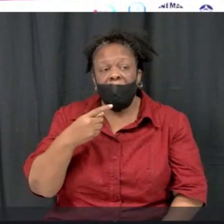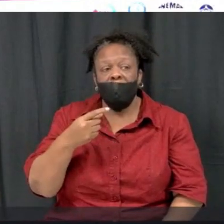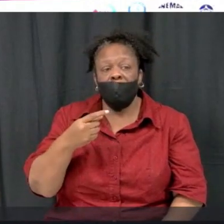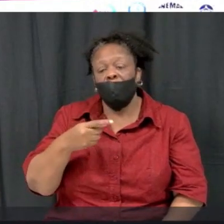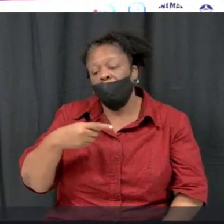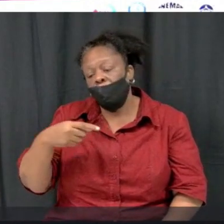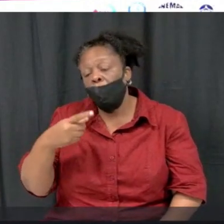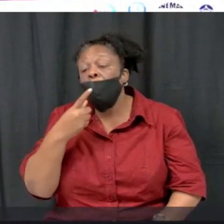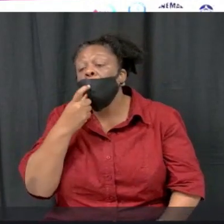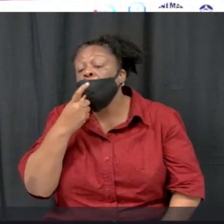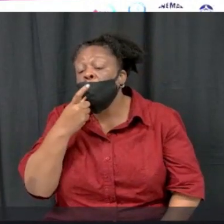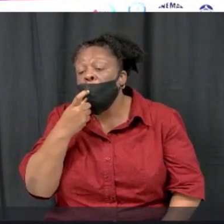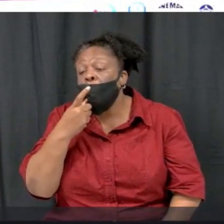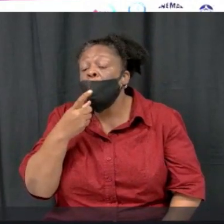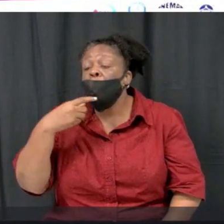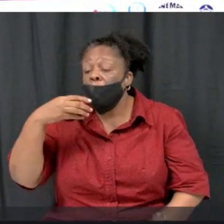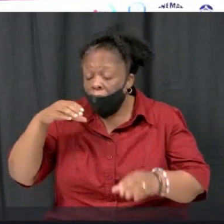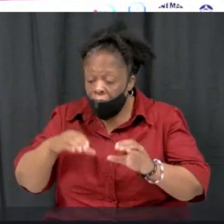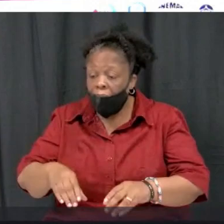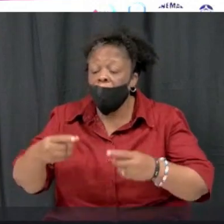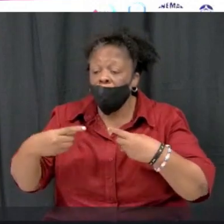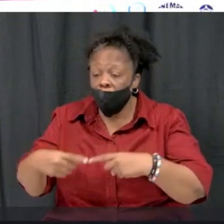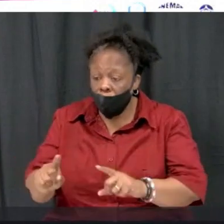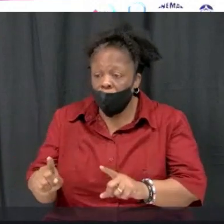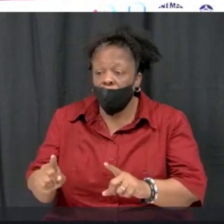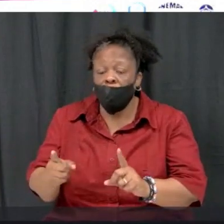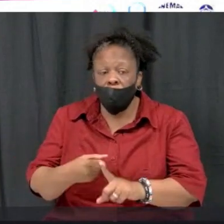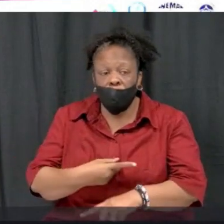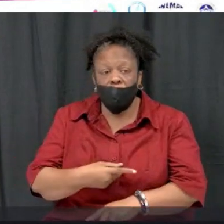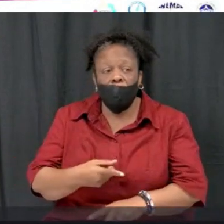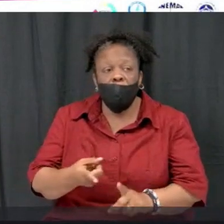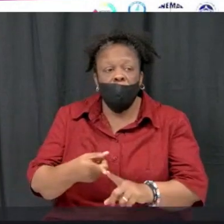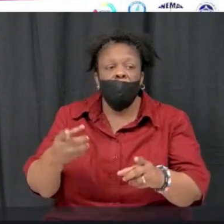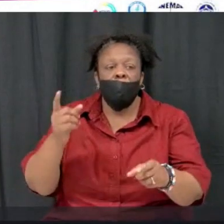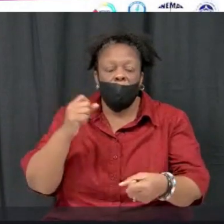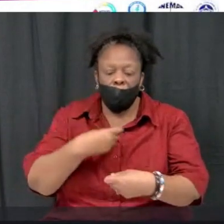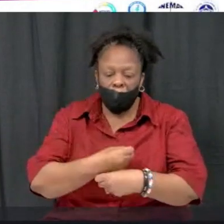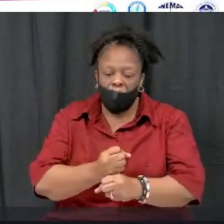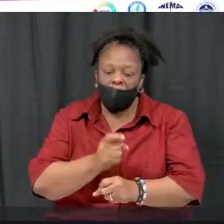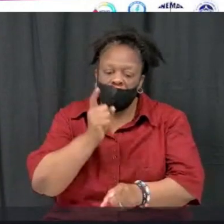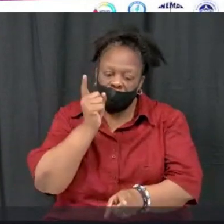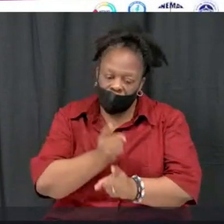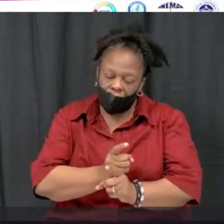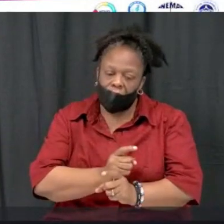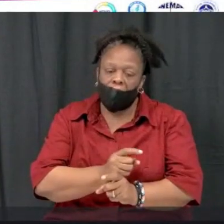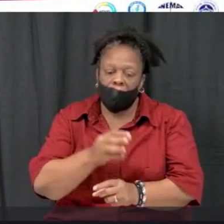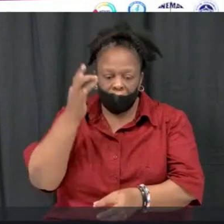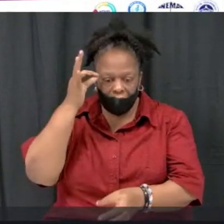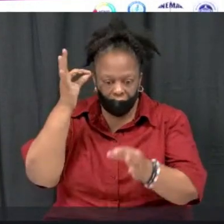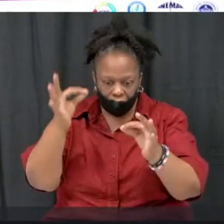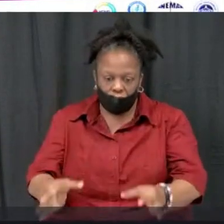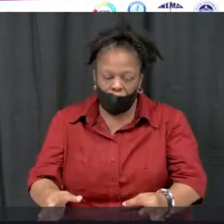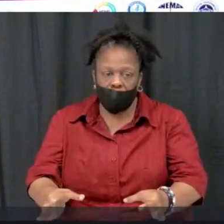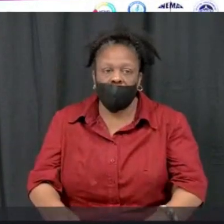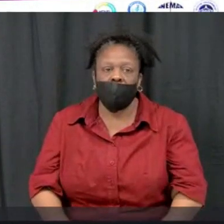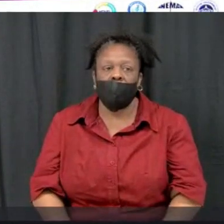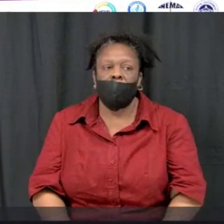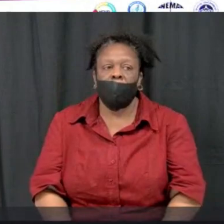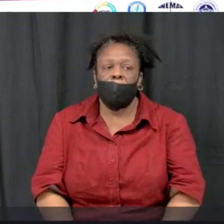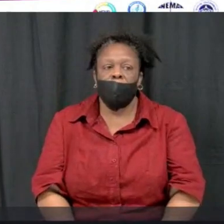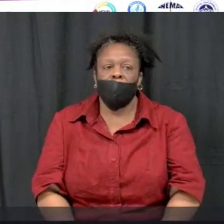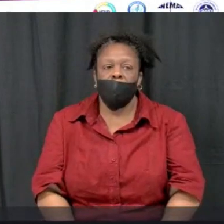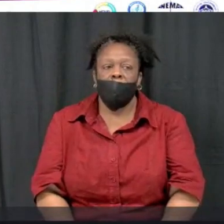of information where they can make their own decision. I do ask that that is done. I know that the chamber has come